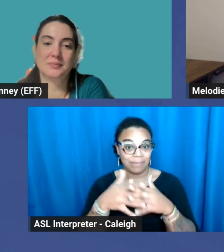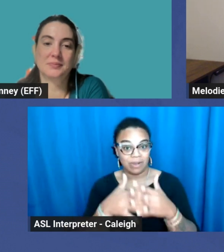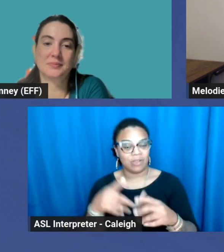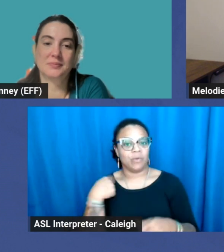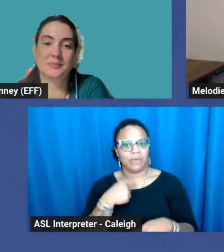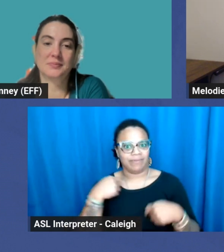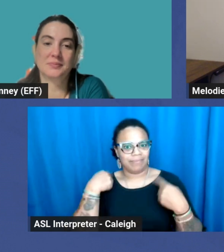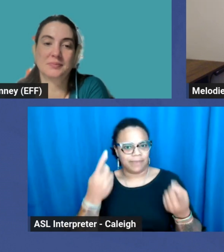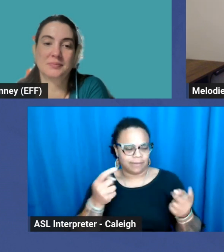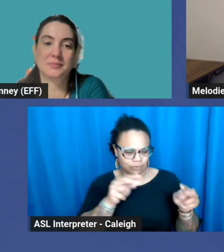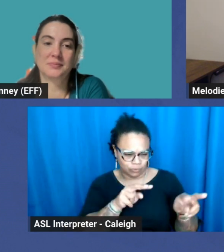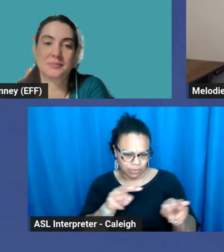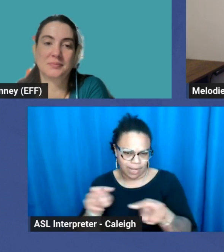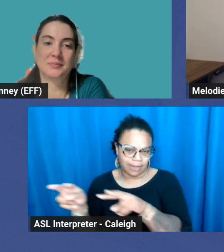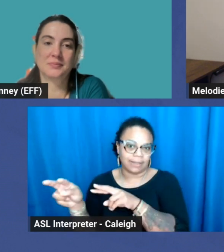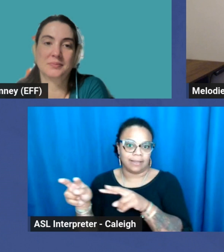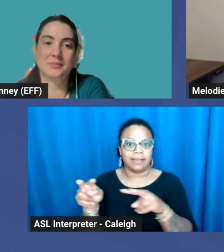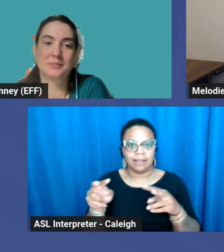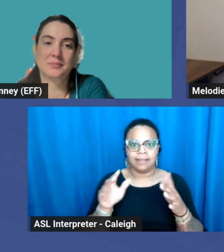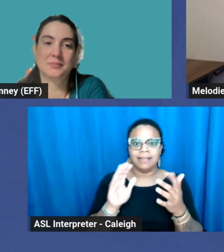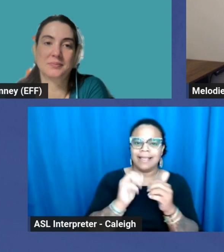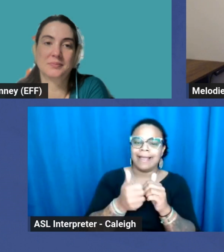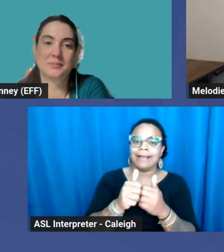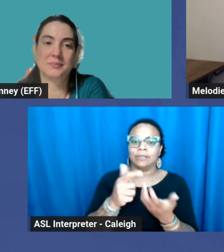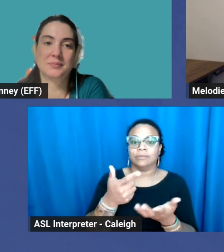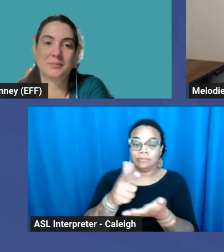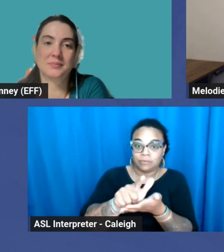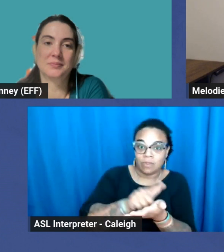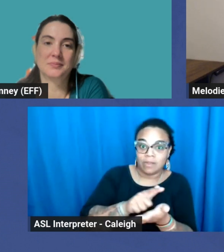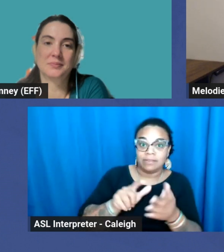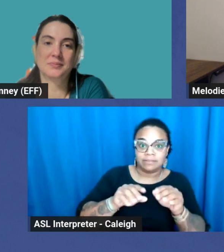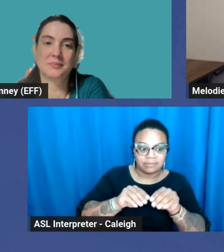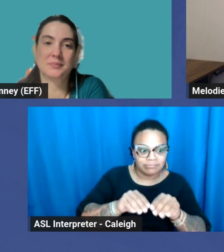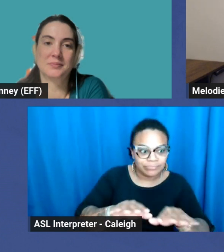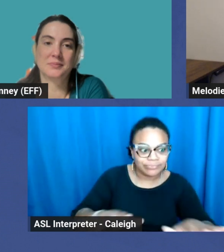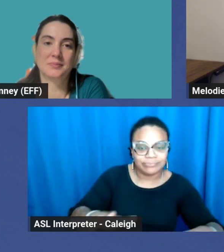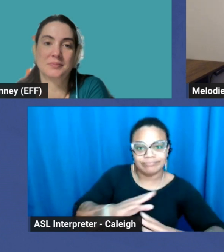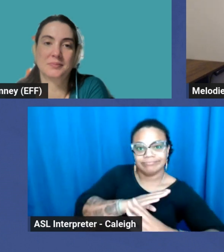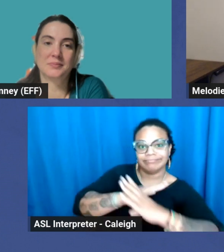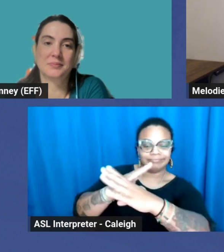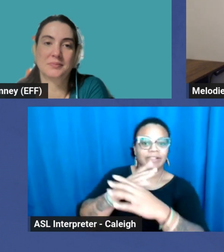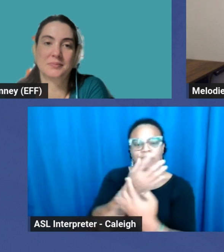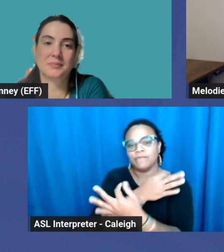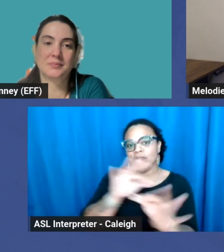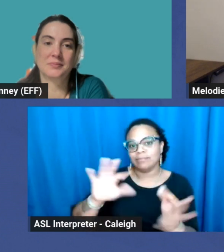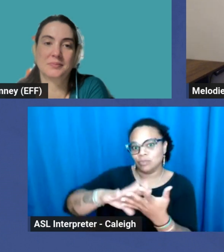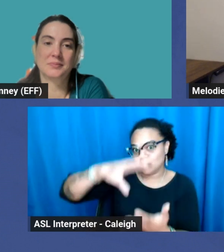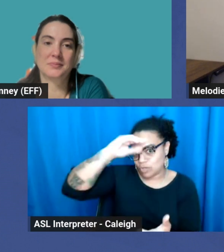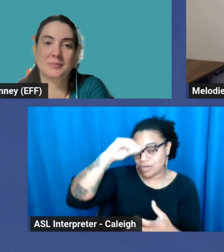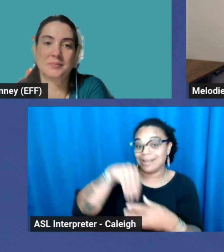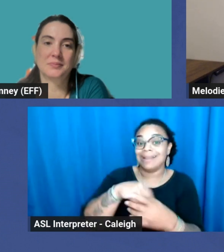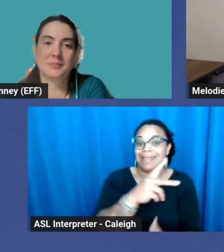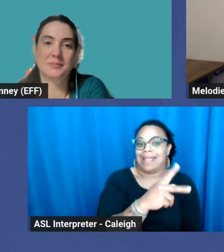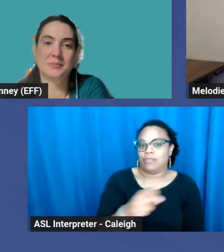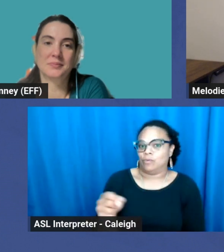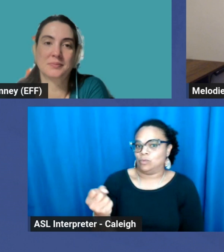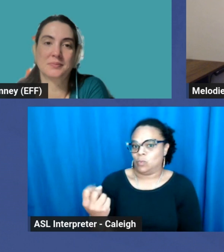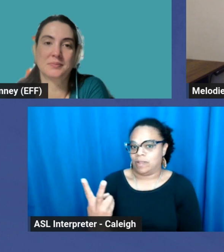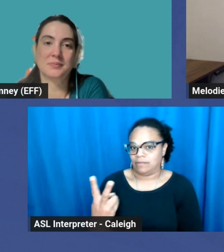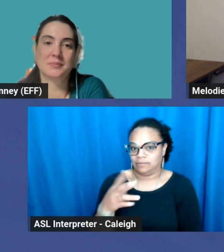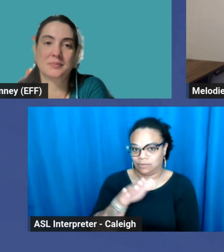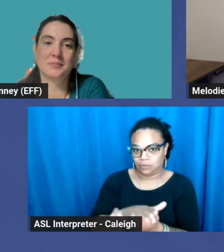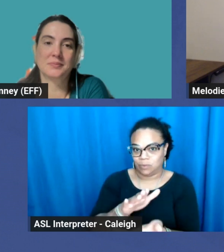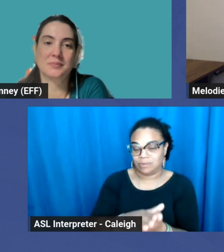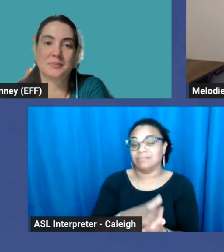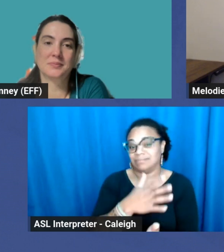tracking the proliferation of legislation that undermines the freedom to learn in K through 12 schools and in higher